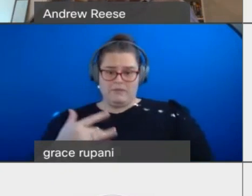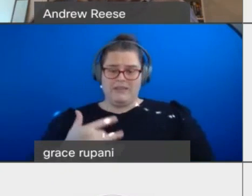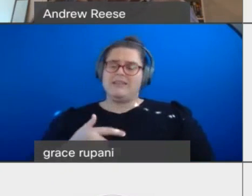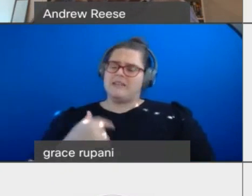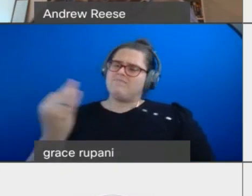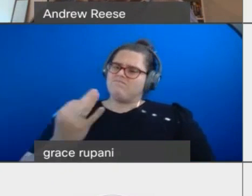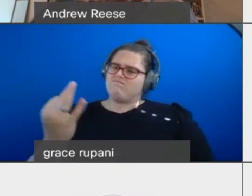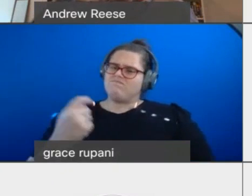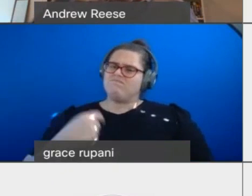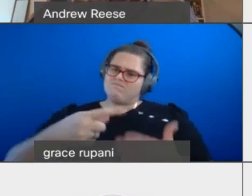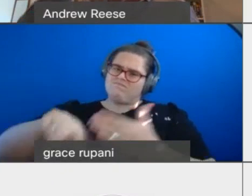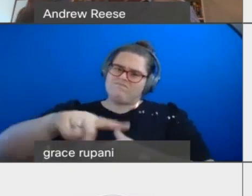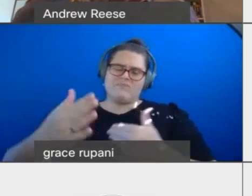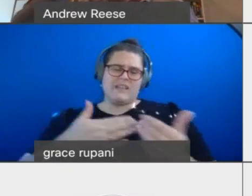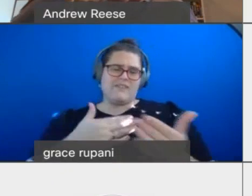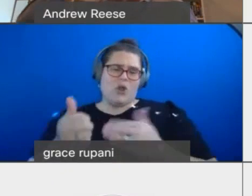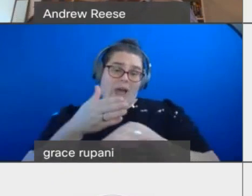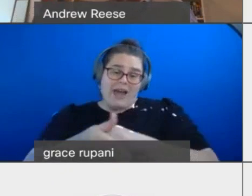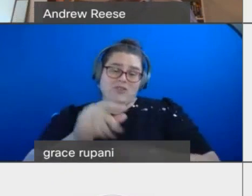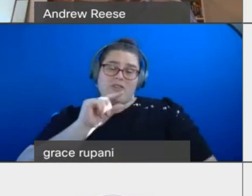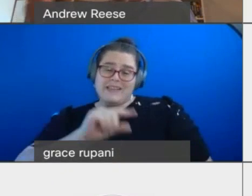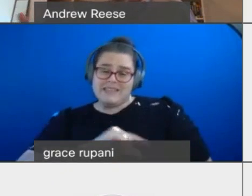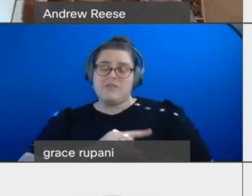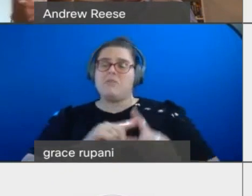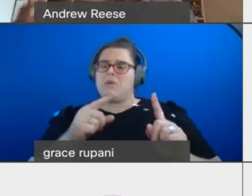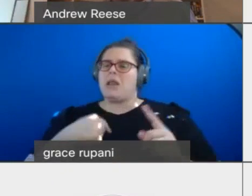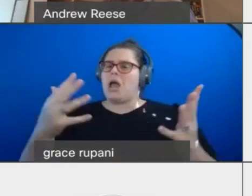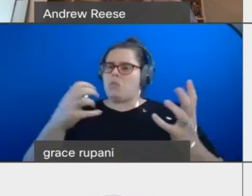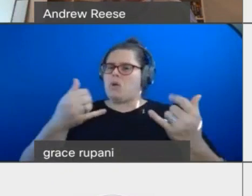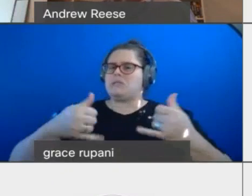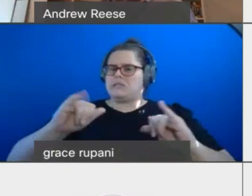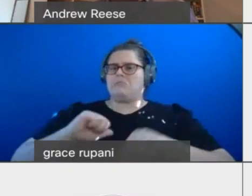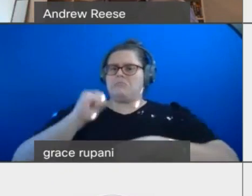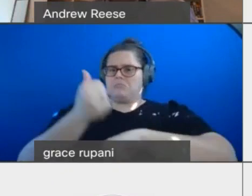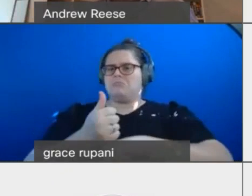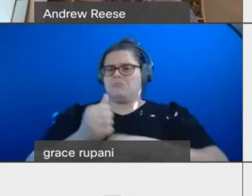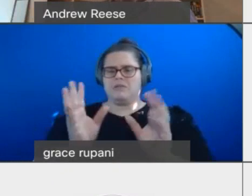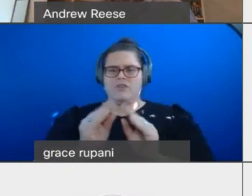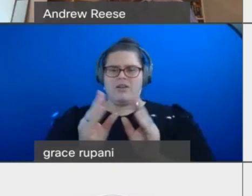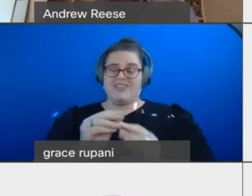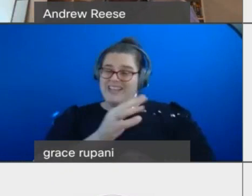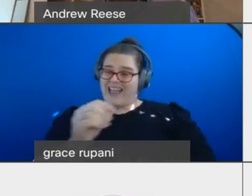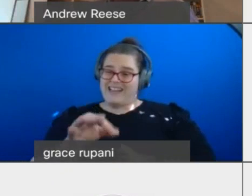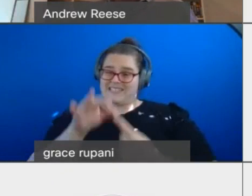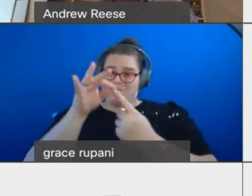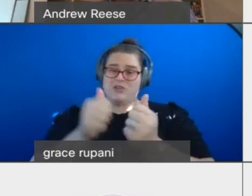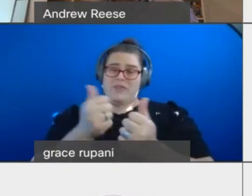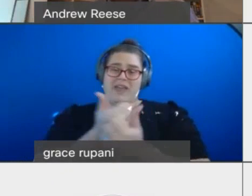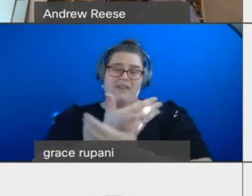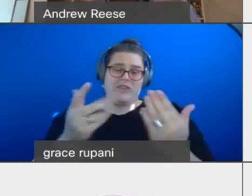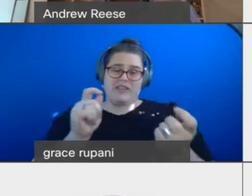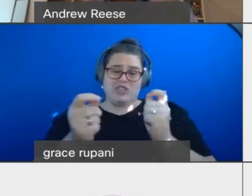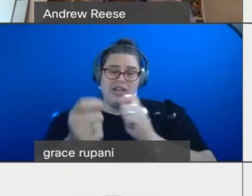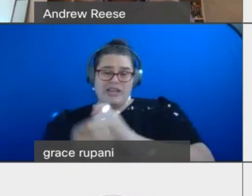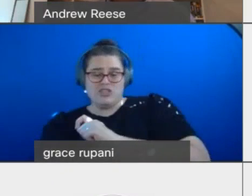have next Friday's call. And especially with how things are moving along lately, that will be fine. As I said, we